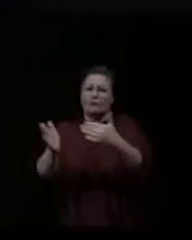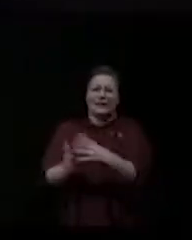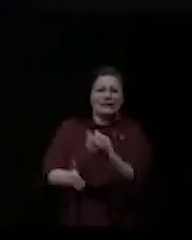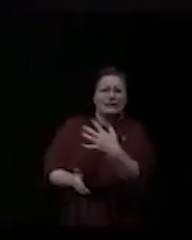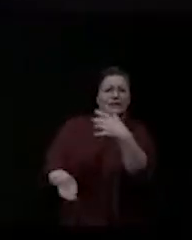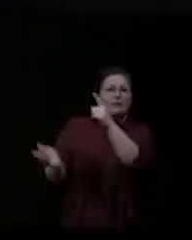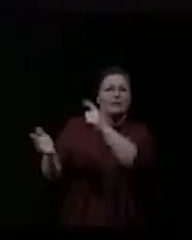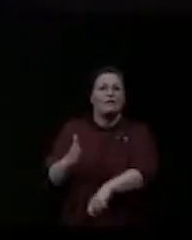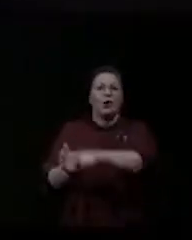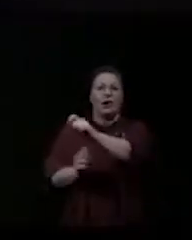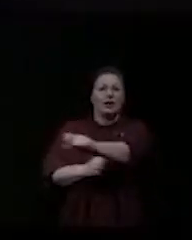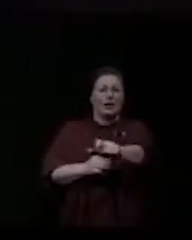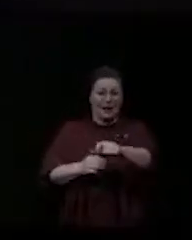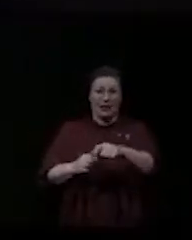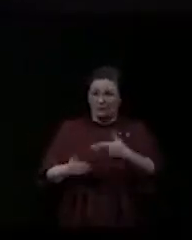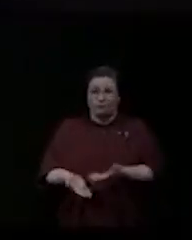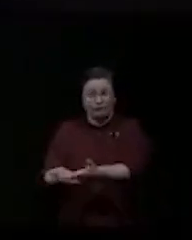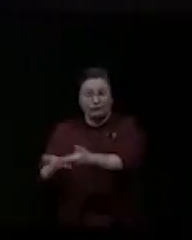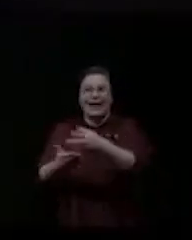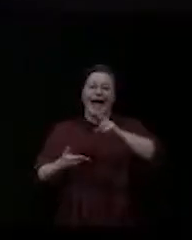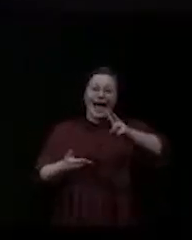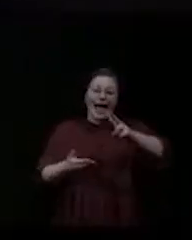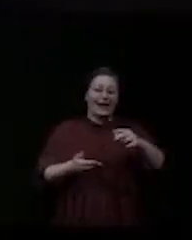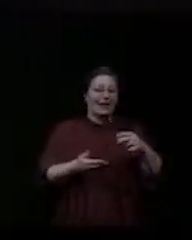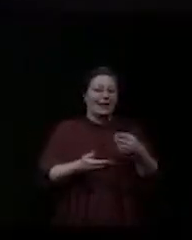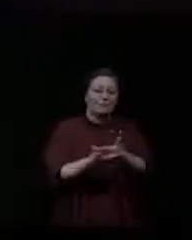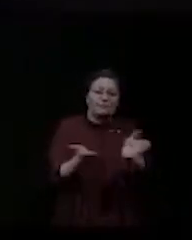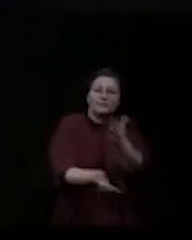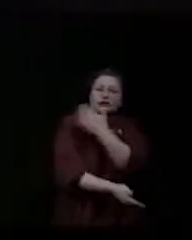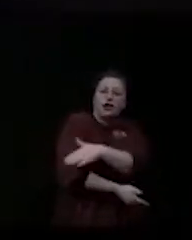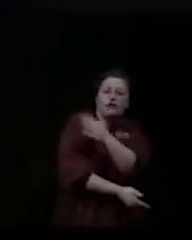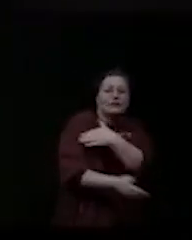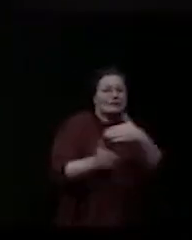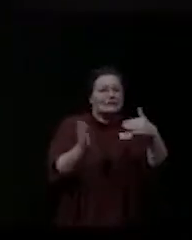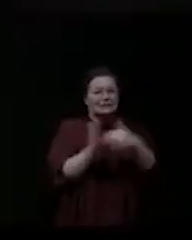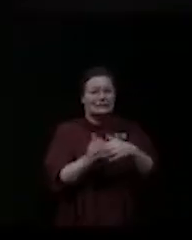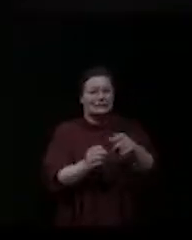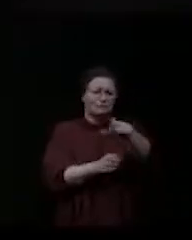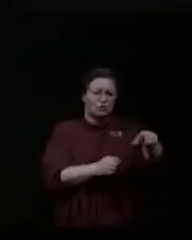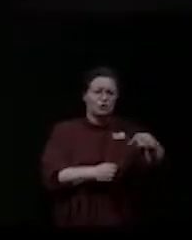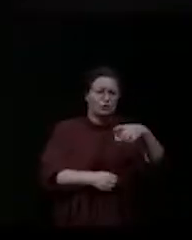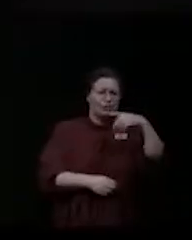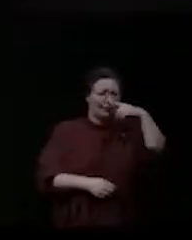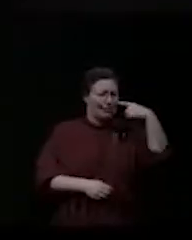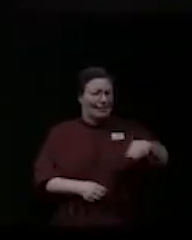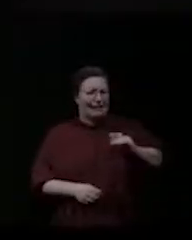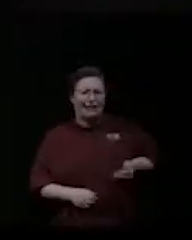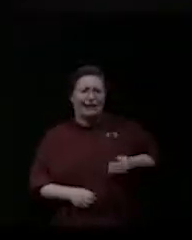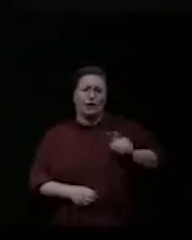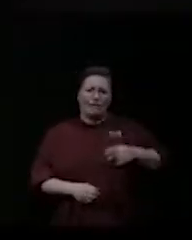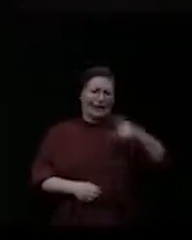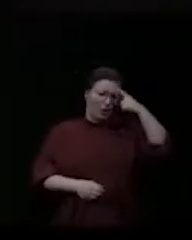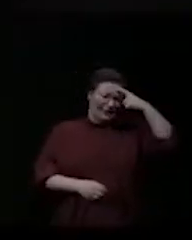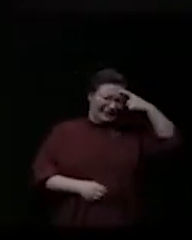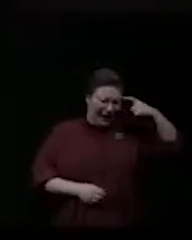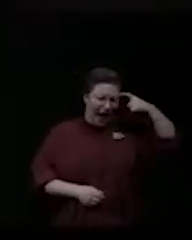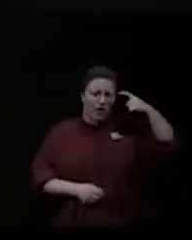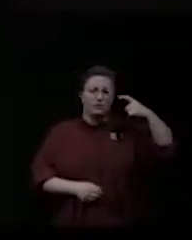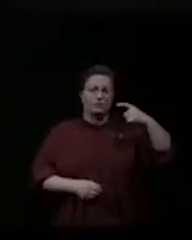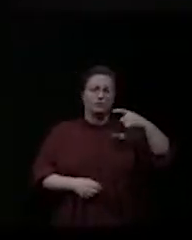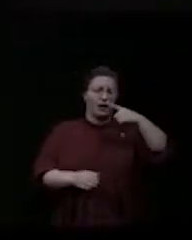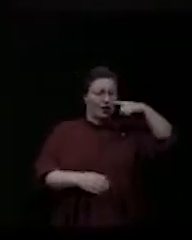civilian population, or providing services to traumatized women and girls who have